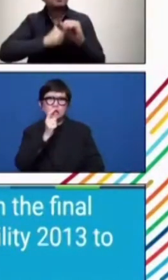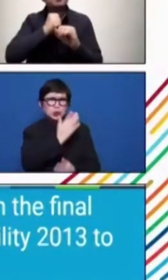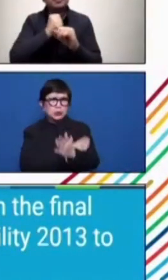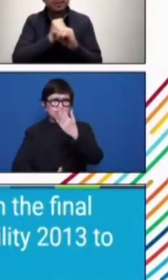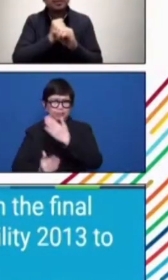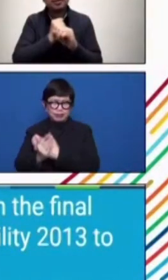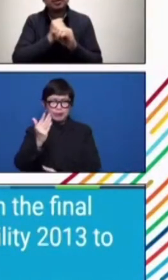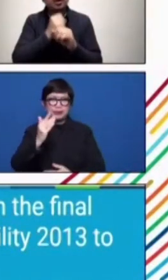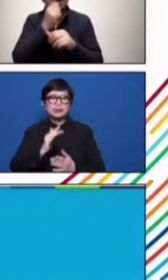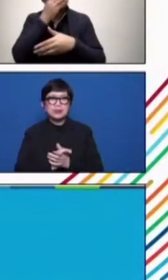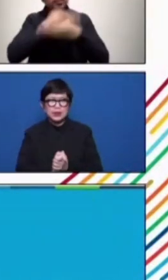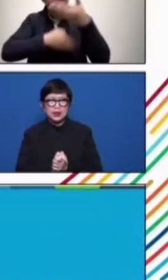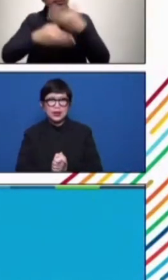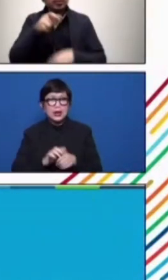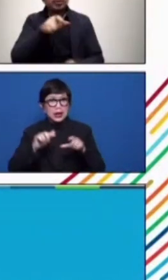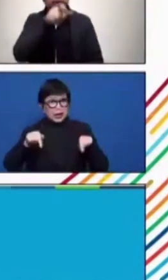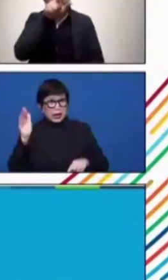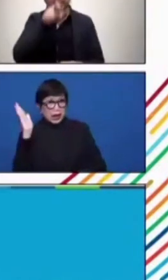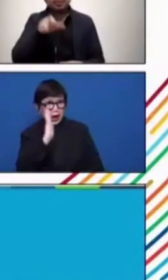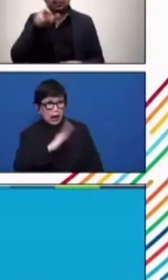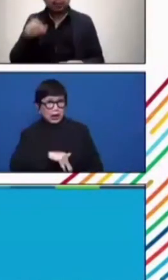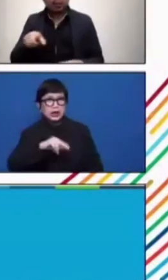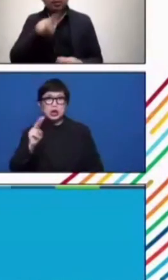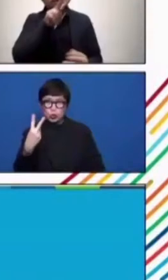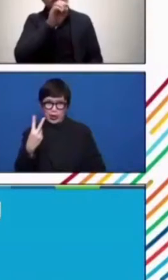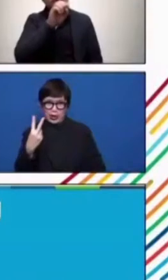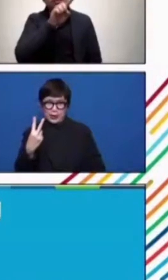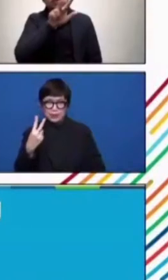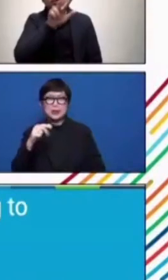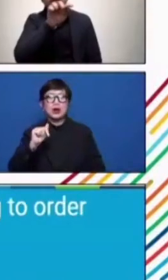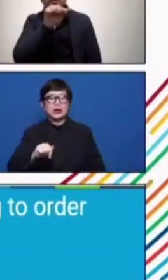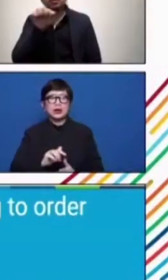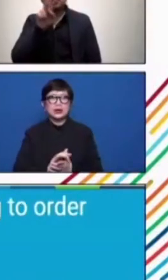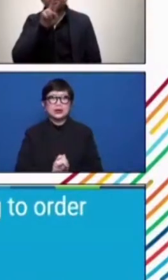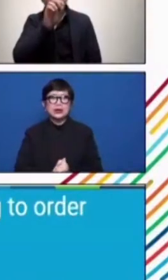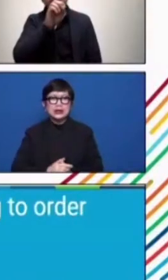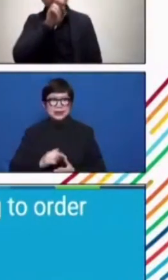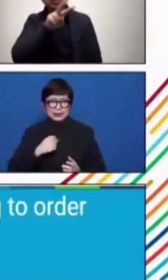this is the second day of the meeting and I now call the meeting to order